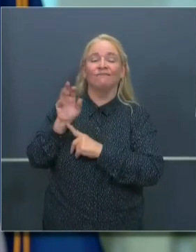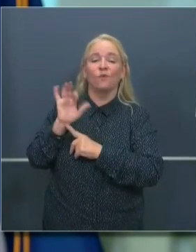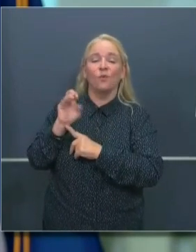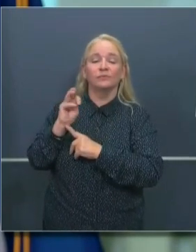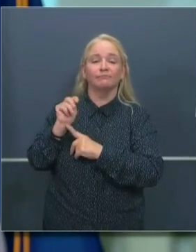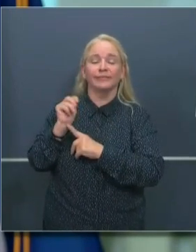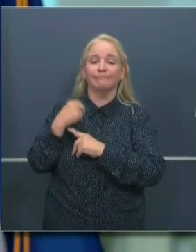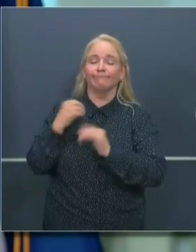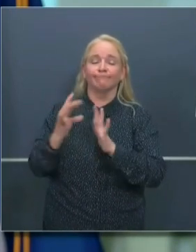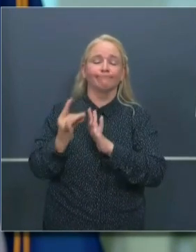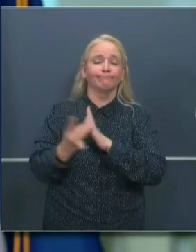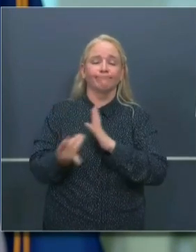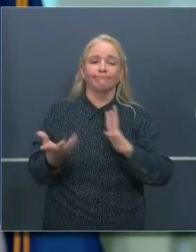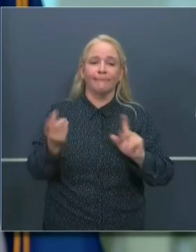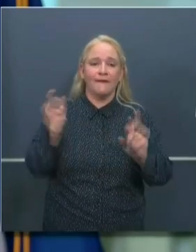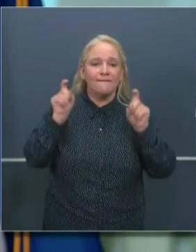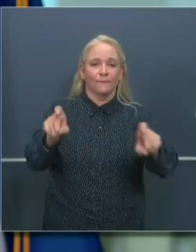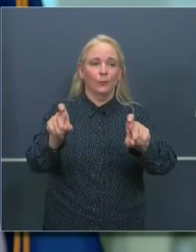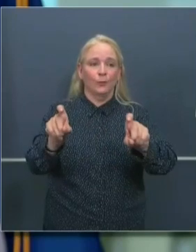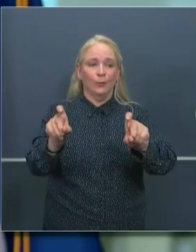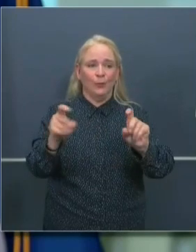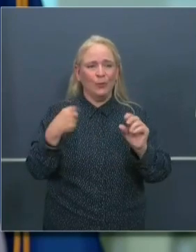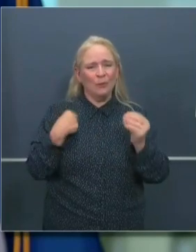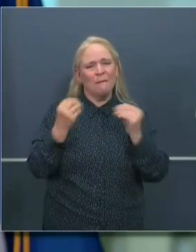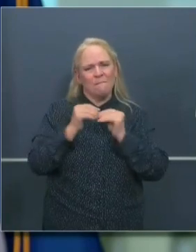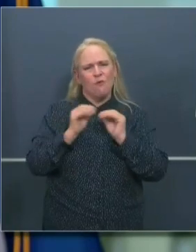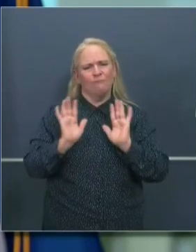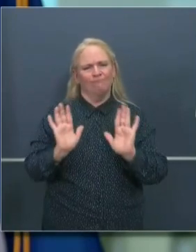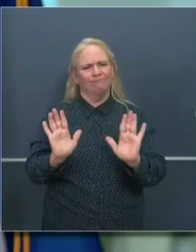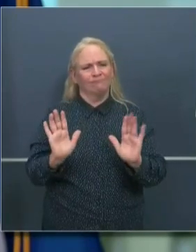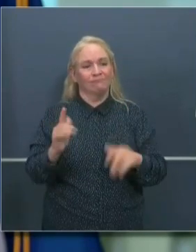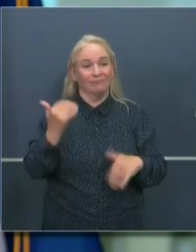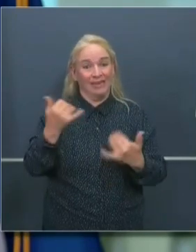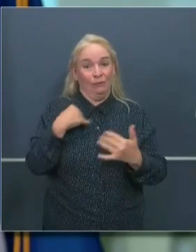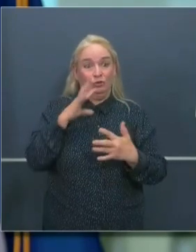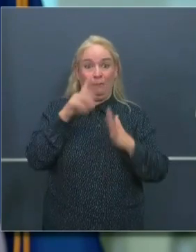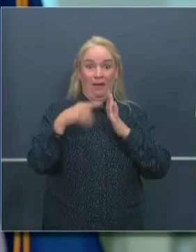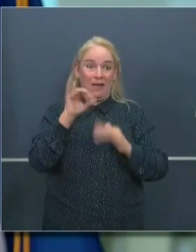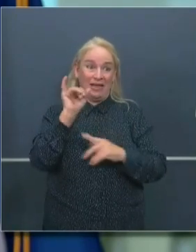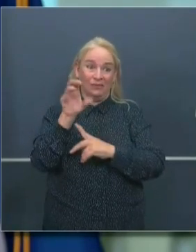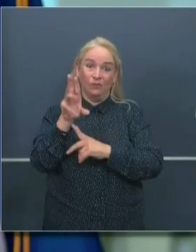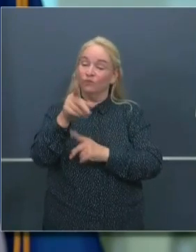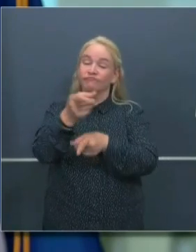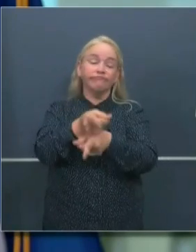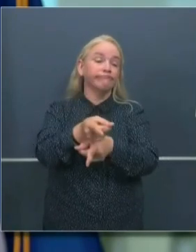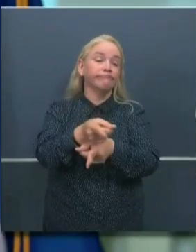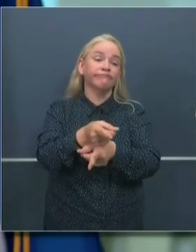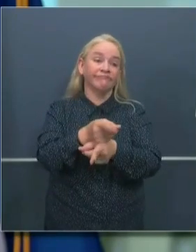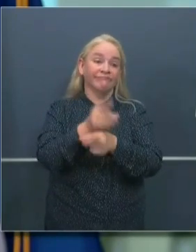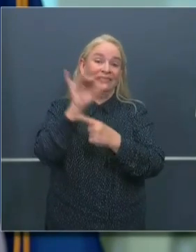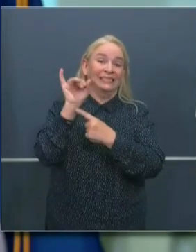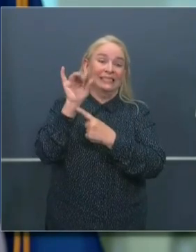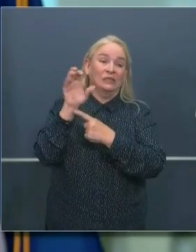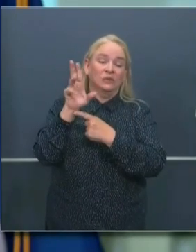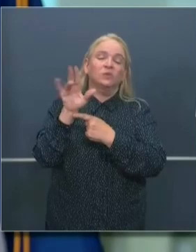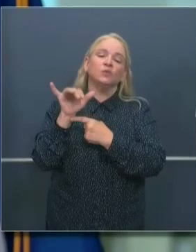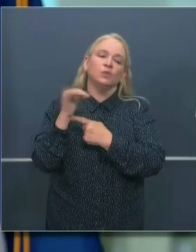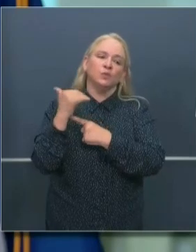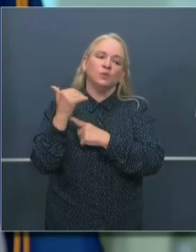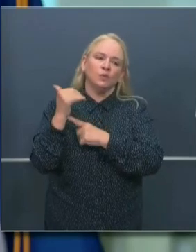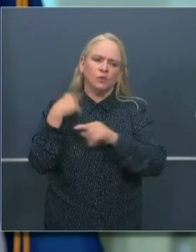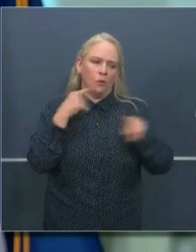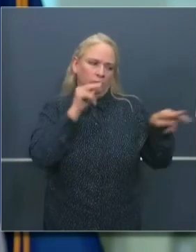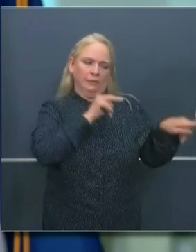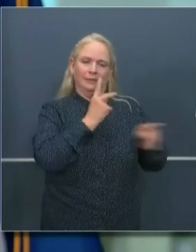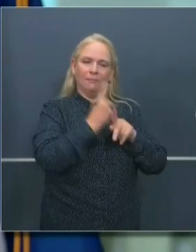do more and do better. Look, as it relates to the ICUs, you're absolutely right. ICUs are a point of real concern. It goes back to the